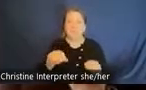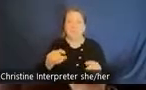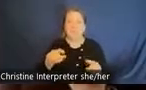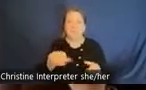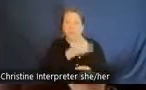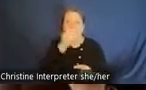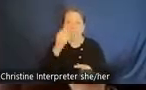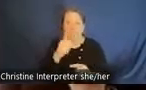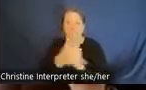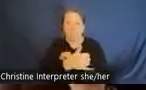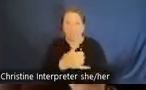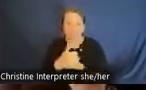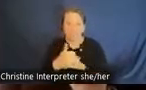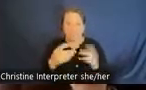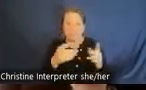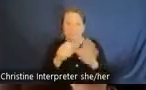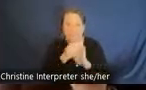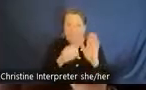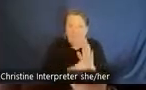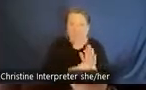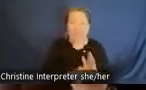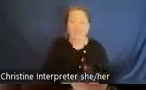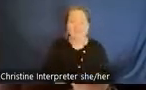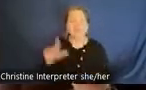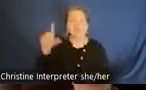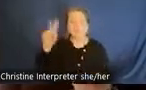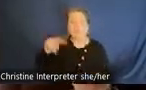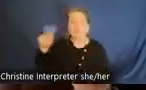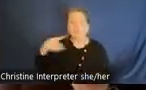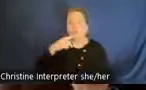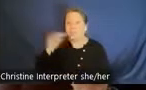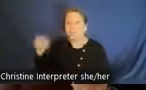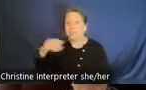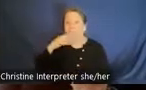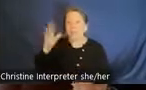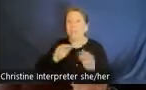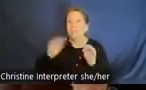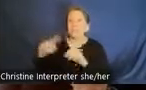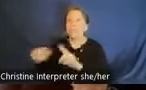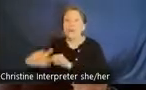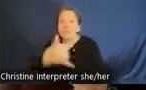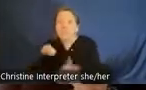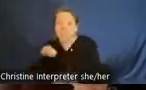country if they could find safe housing. Next slide.